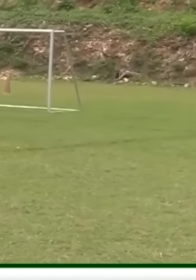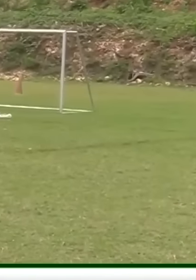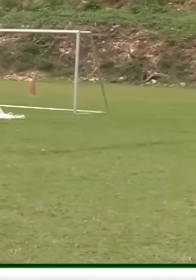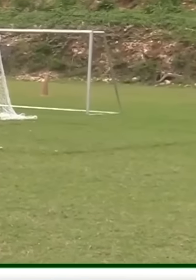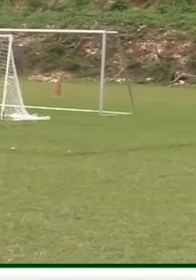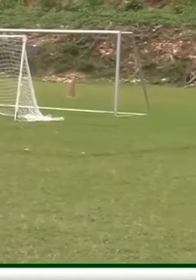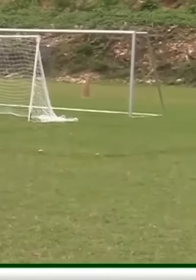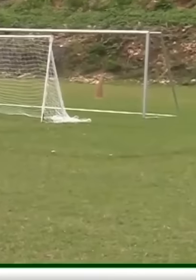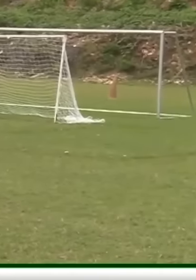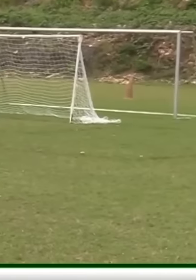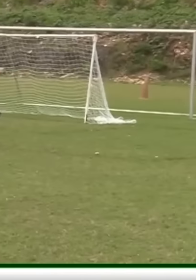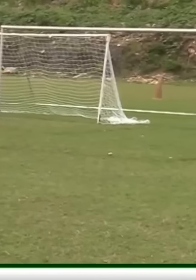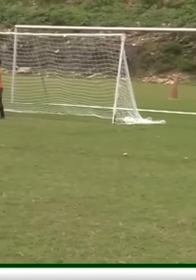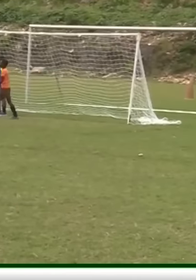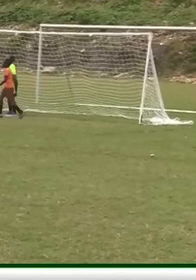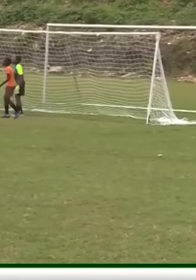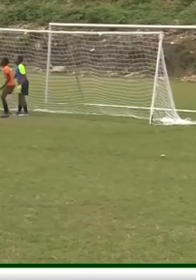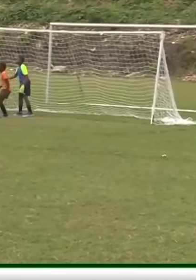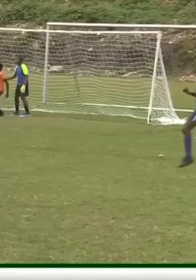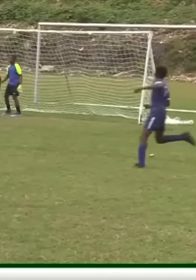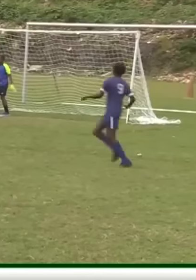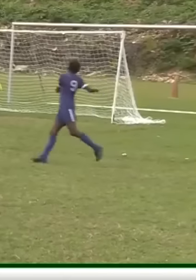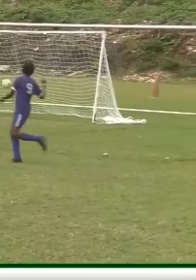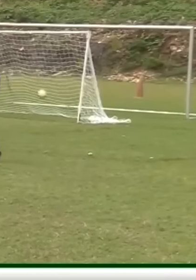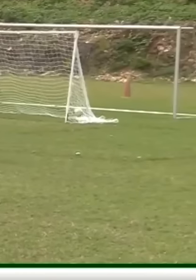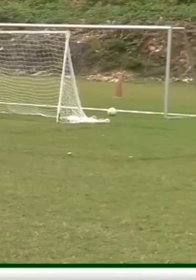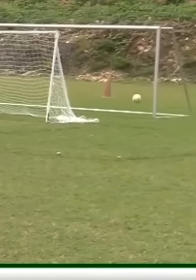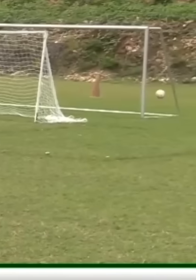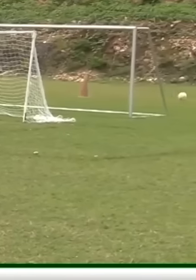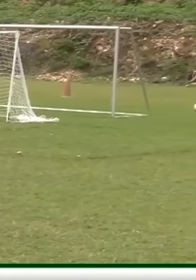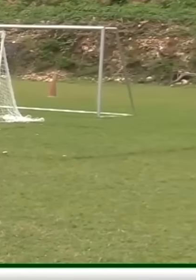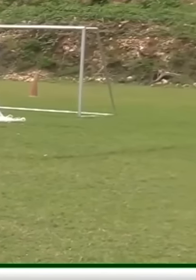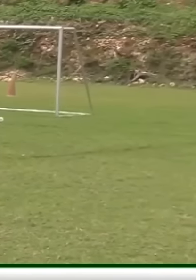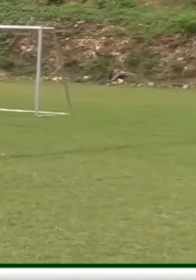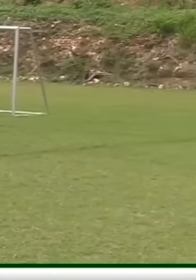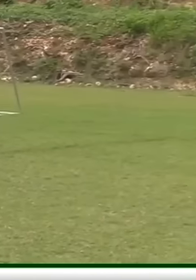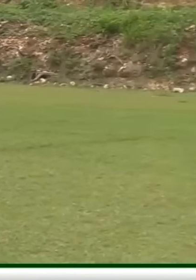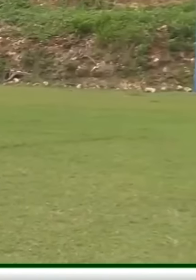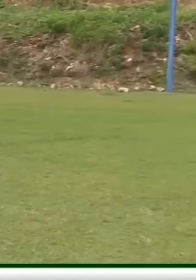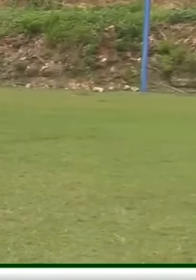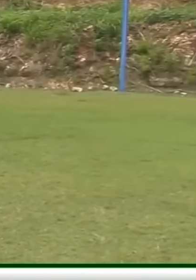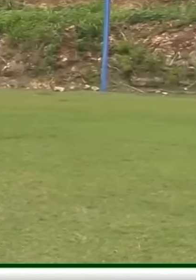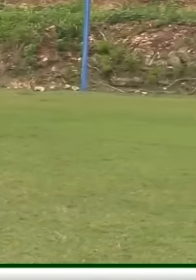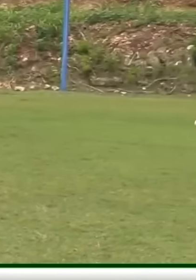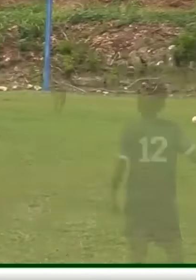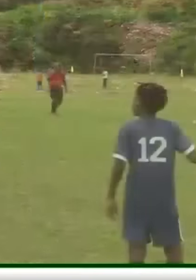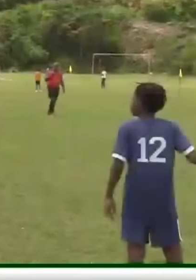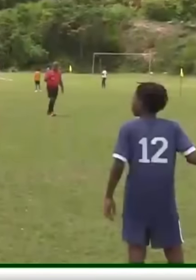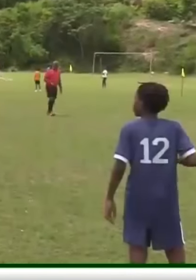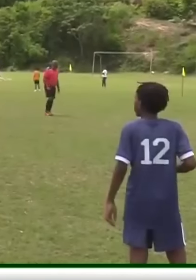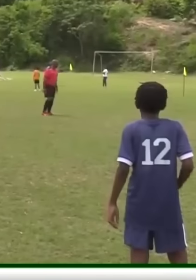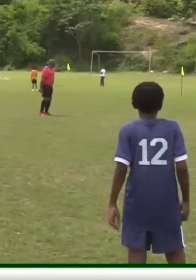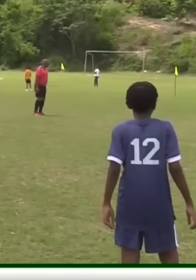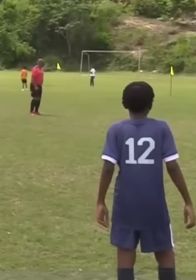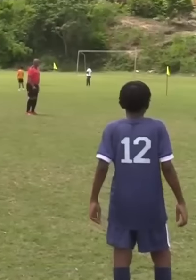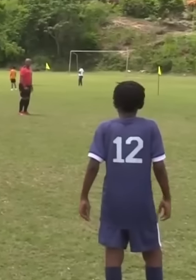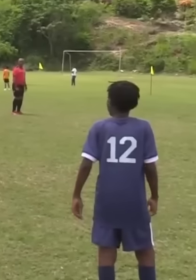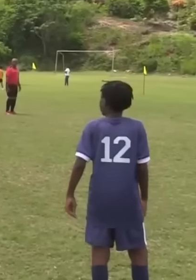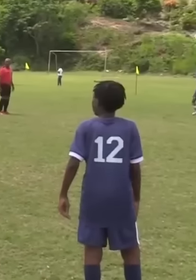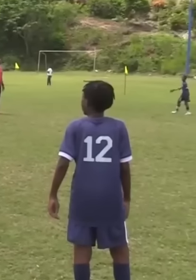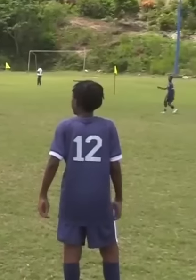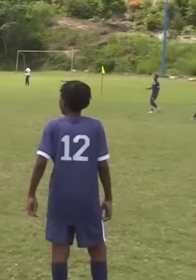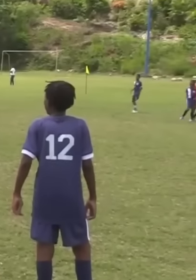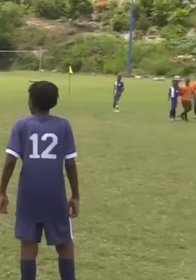The ball's still alive. Look at the space available, but they cannot convert. The opening goal,